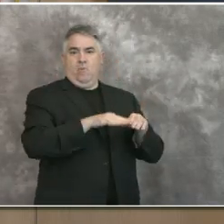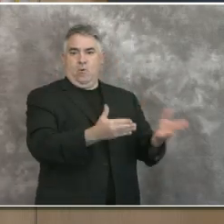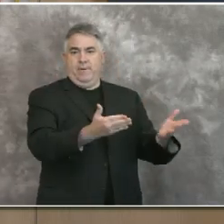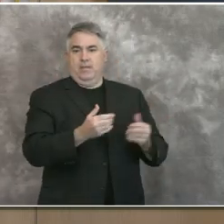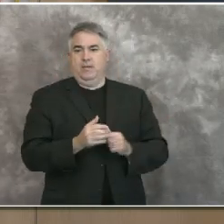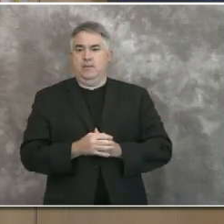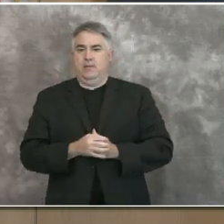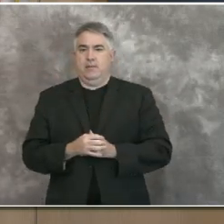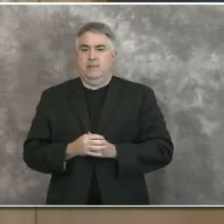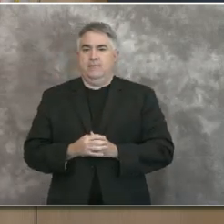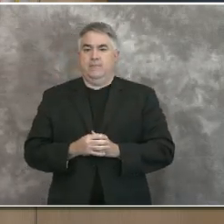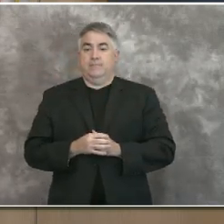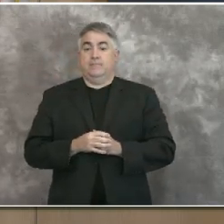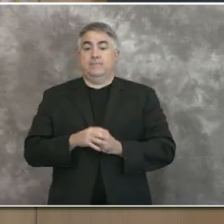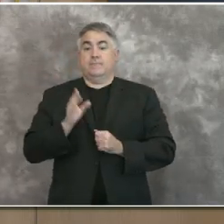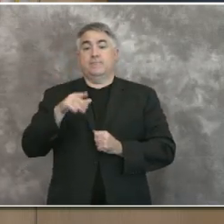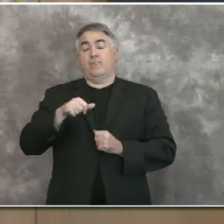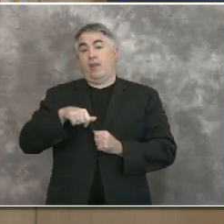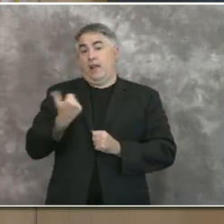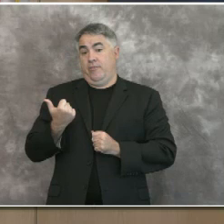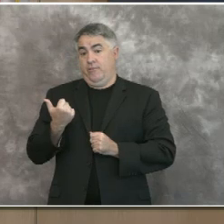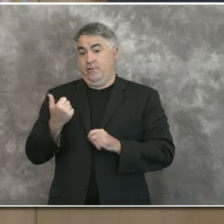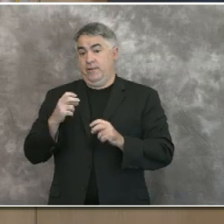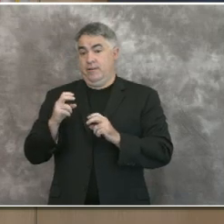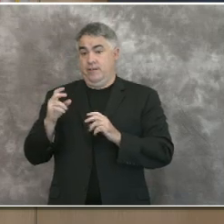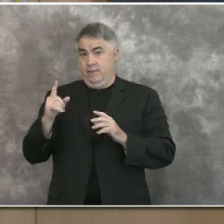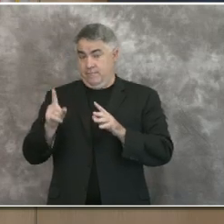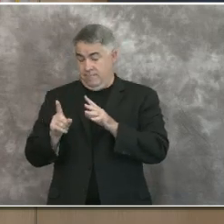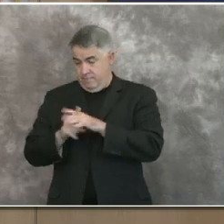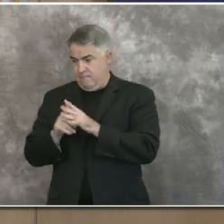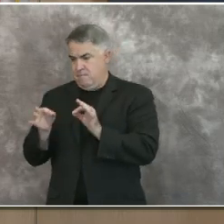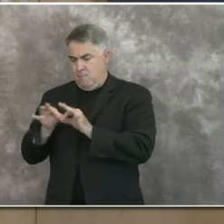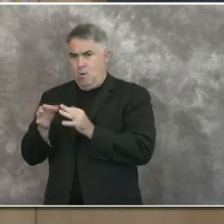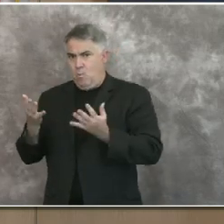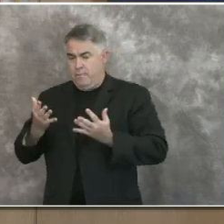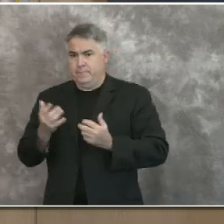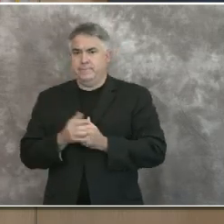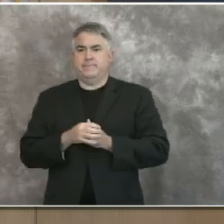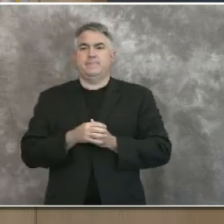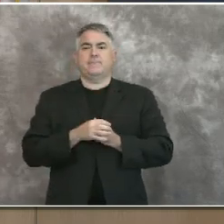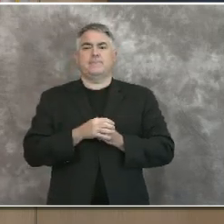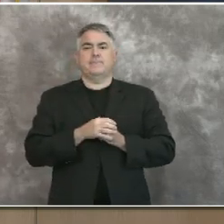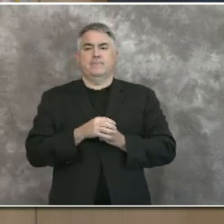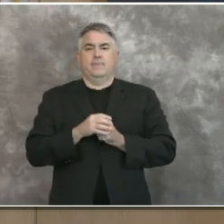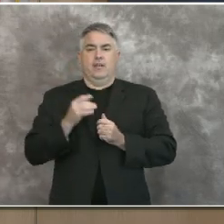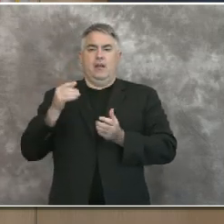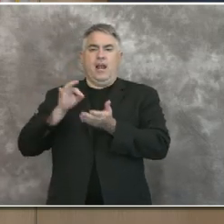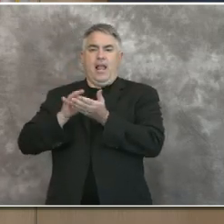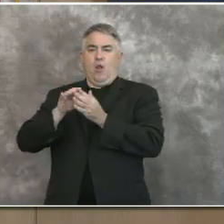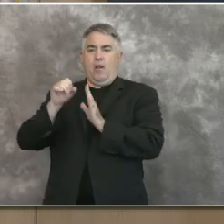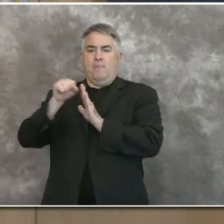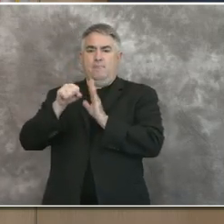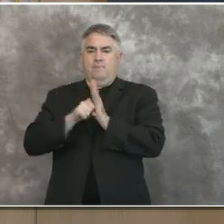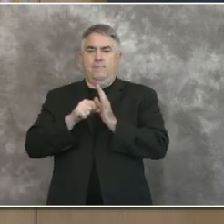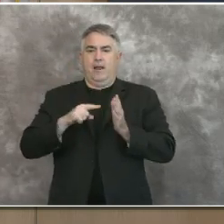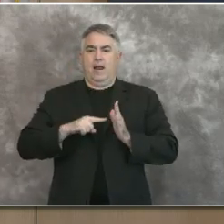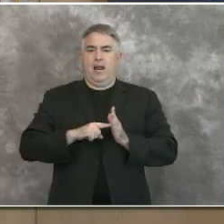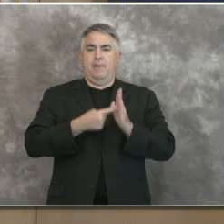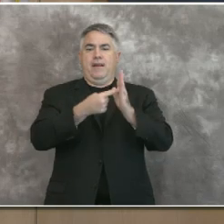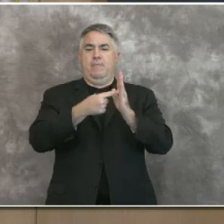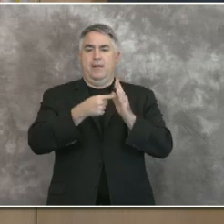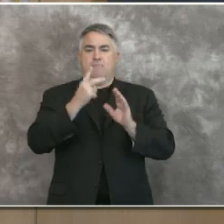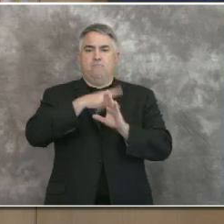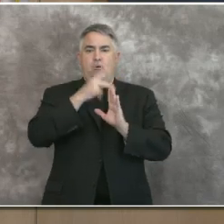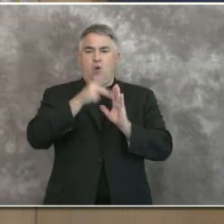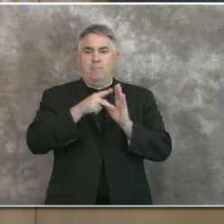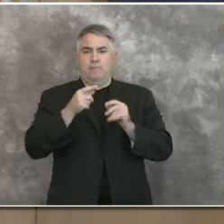Another important action we took yesterday was to seek state approval of a pilot program to allow us to move into certain